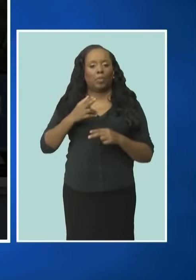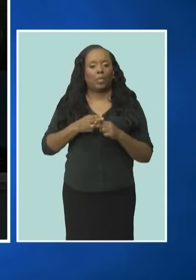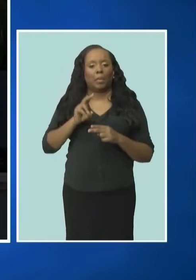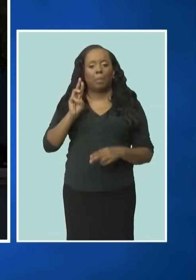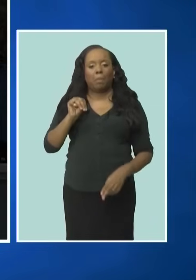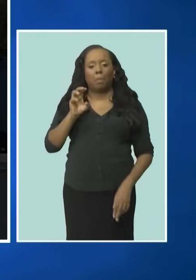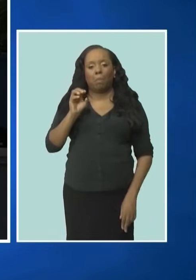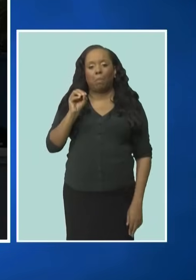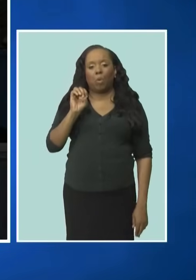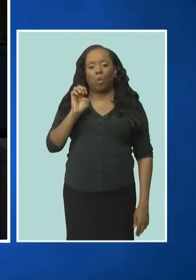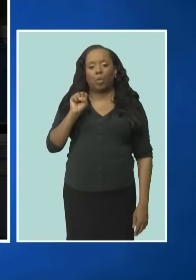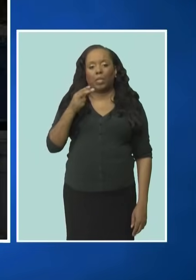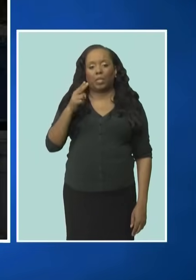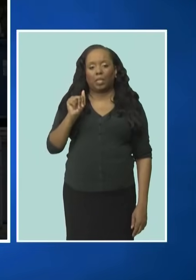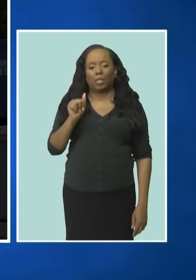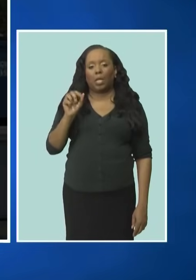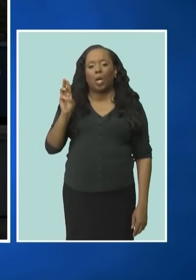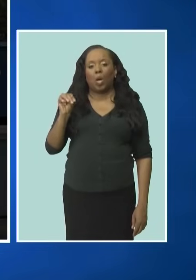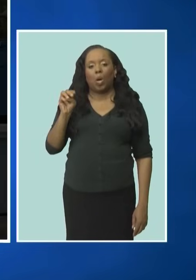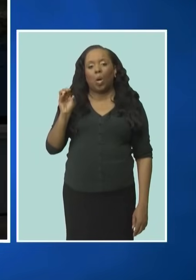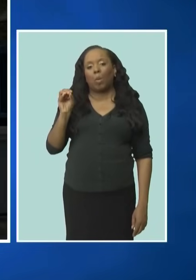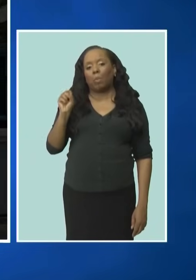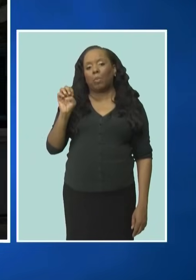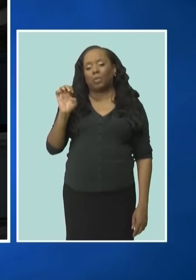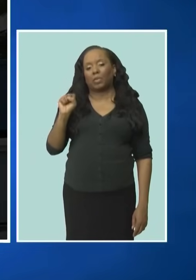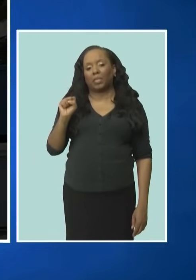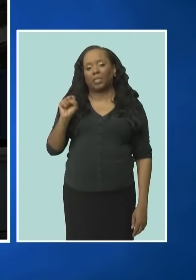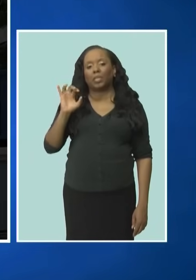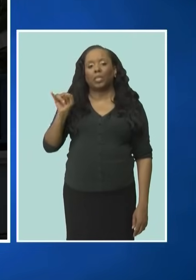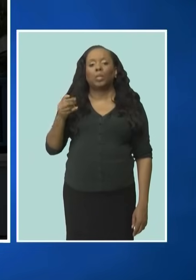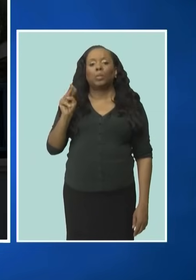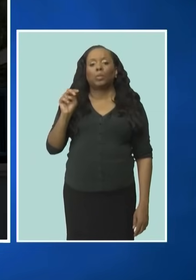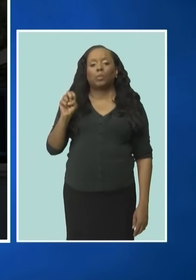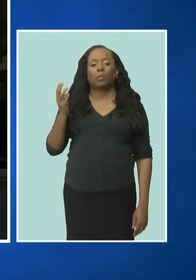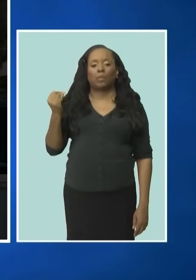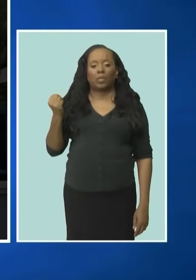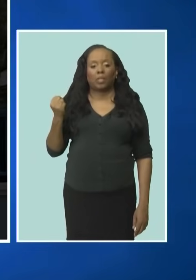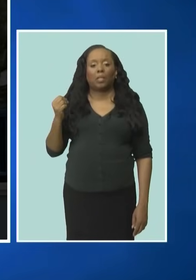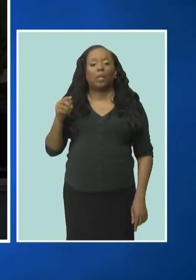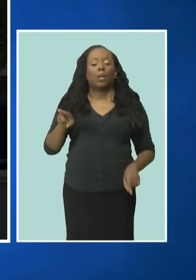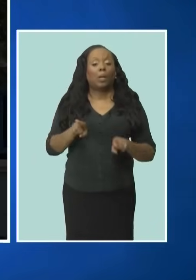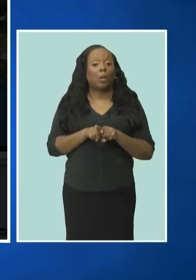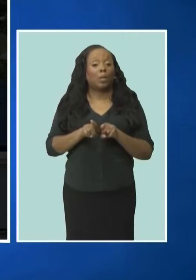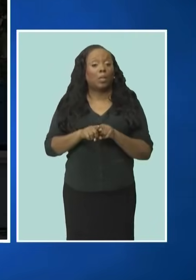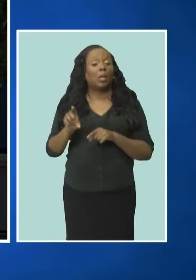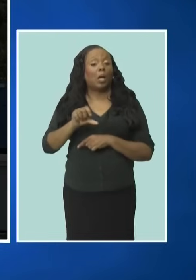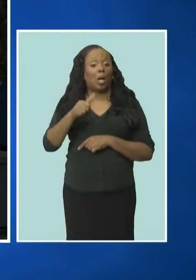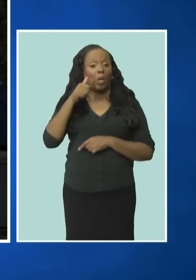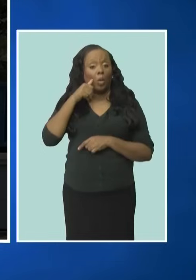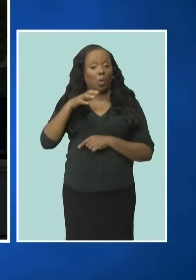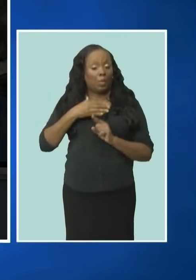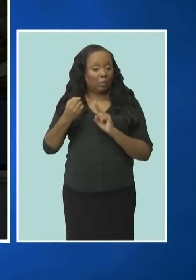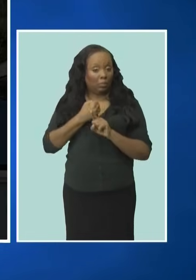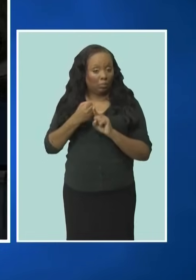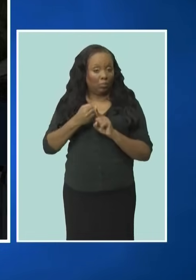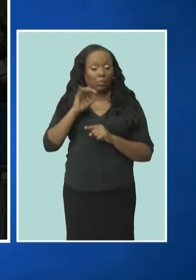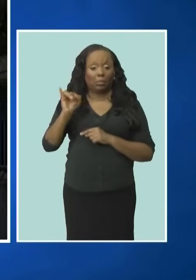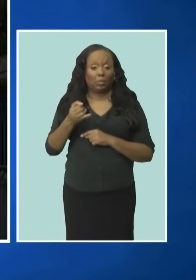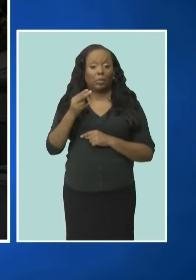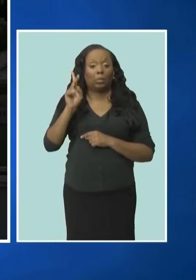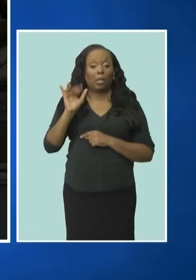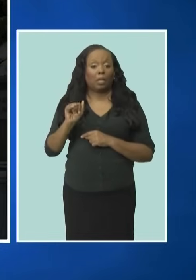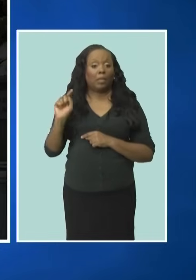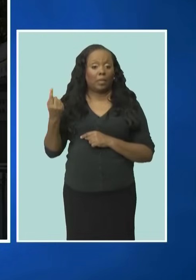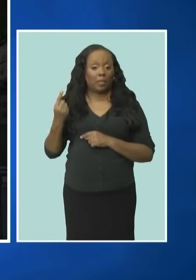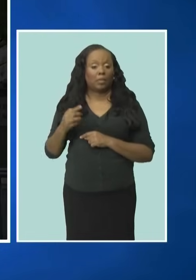14th. He also confessed to assaulting Linda Cumberbatch, occasioning her actual bodily harm on July